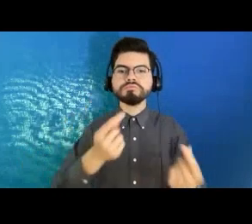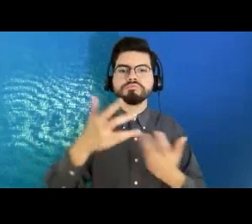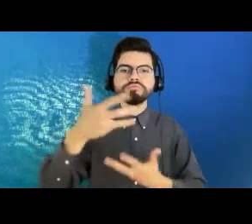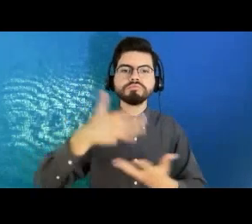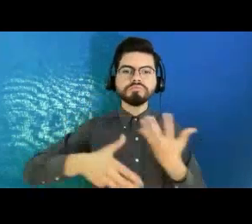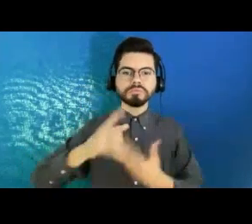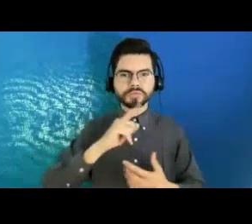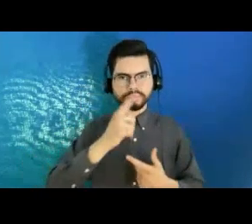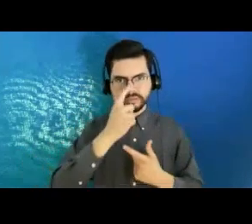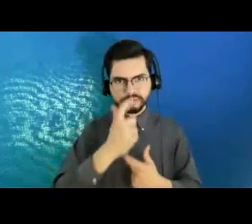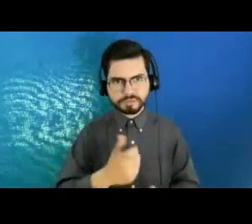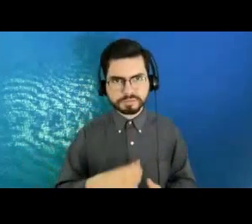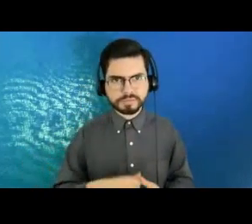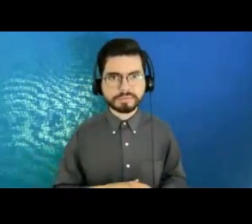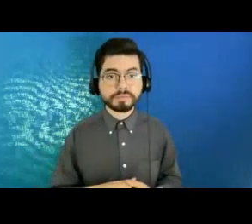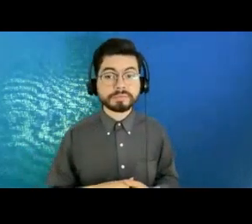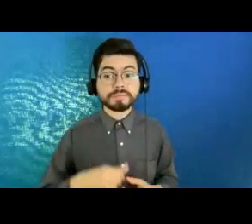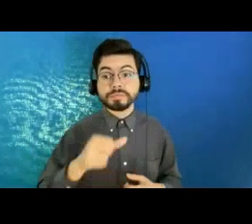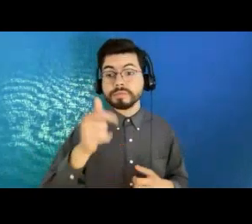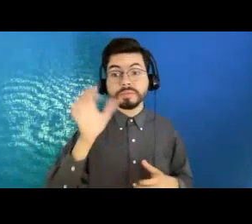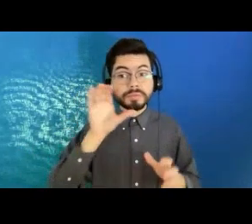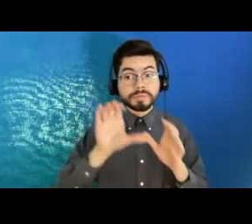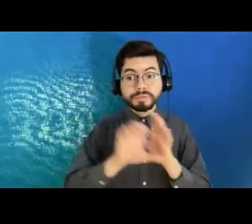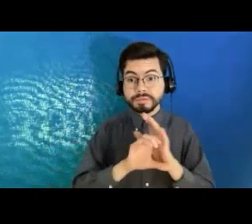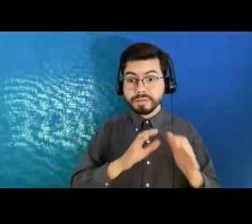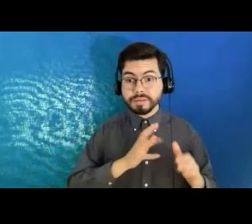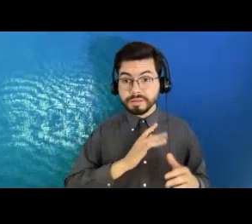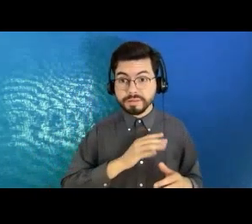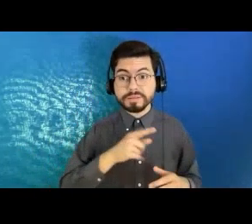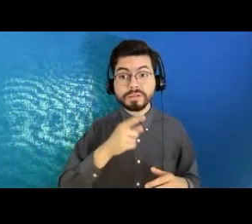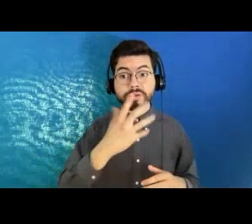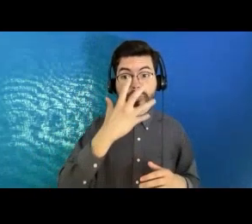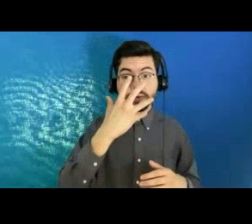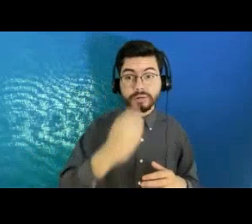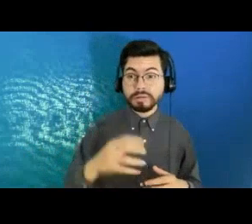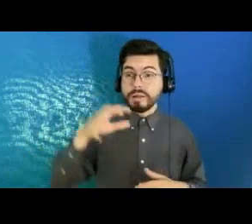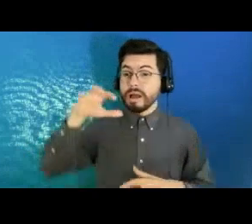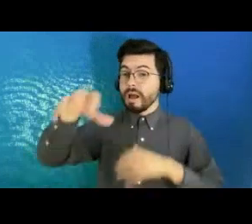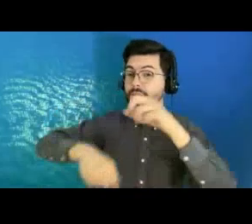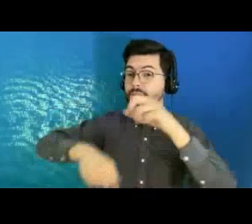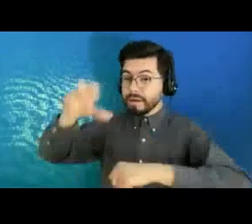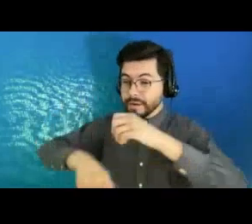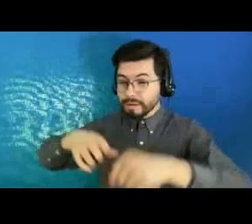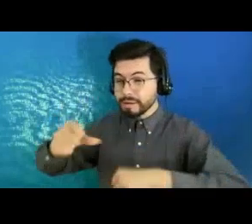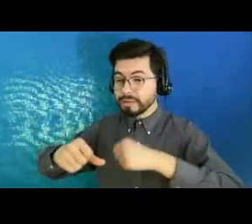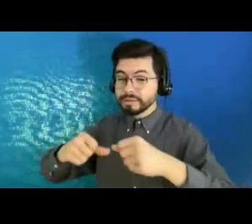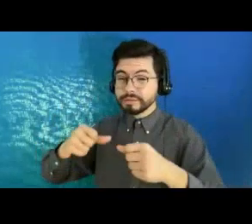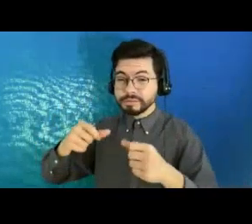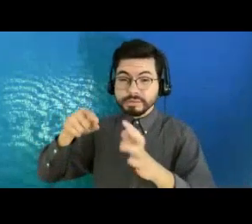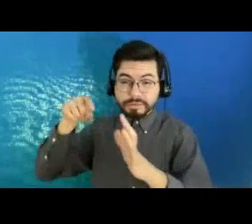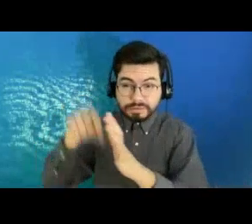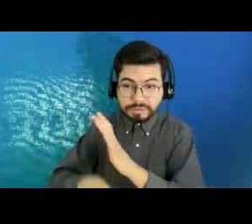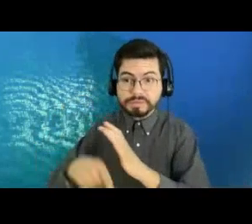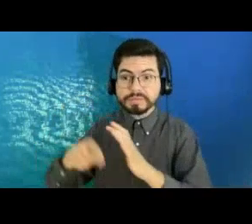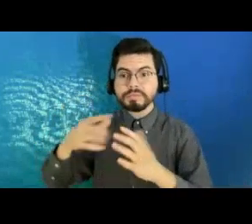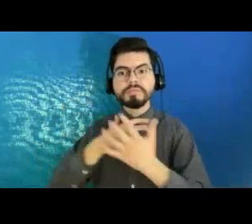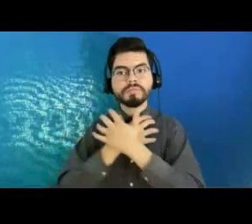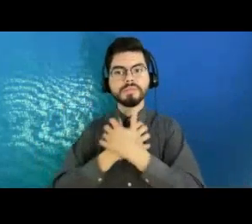Another super cool picture. Wolves take down the prey, bears bump them off and eat it. That's kind of generally how it goes,